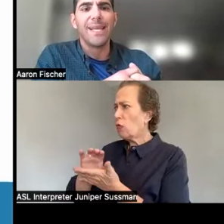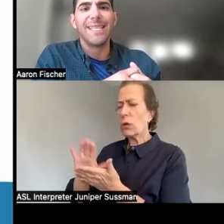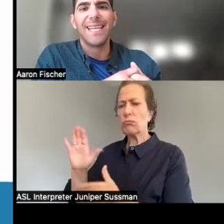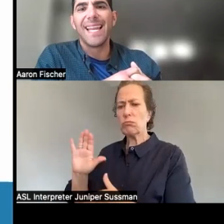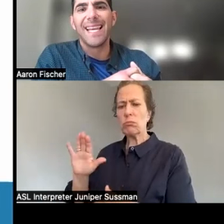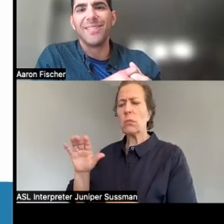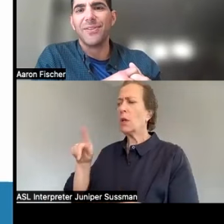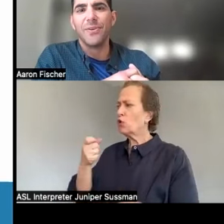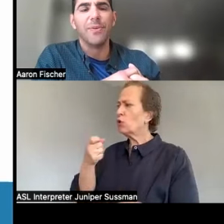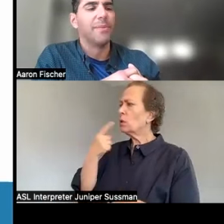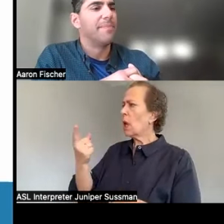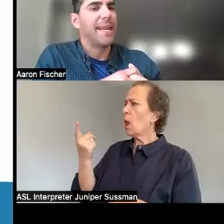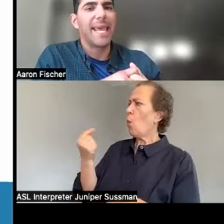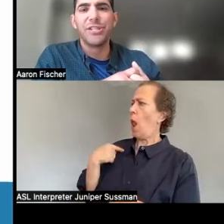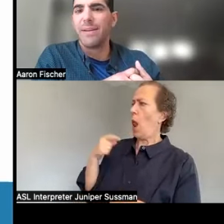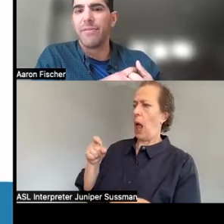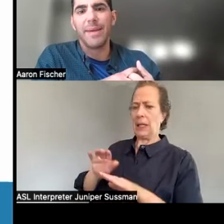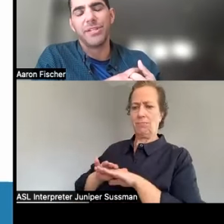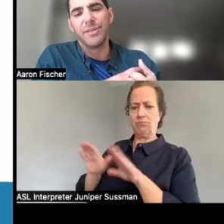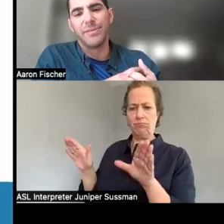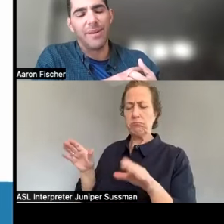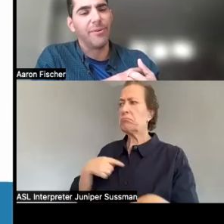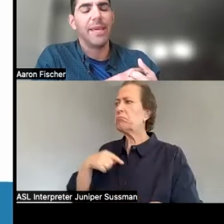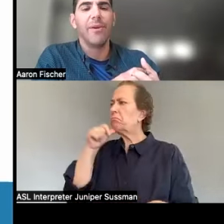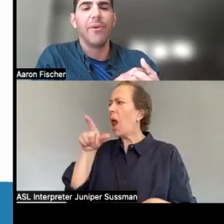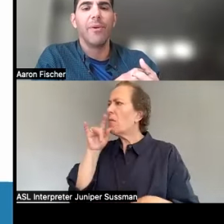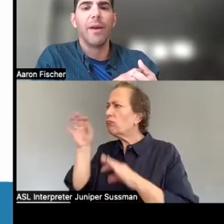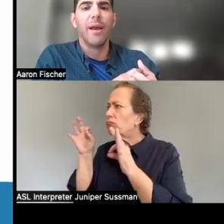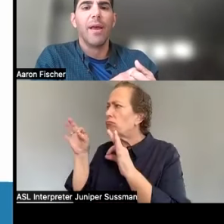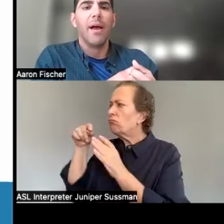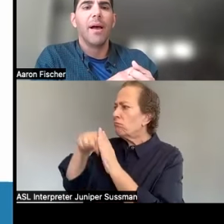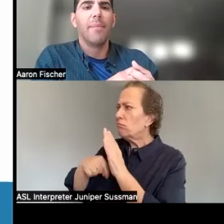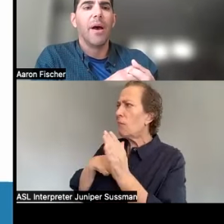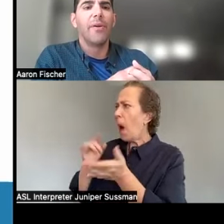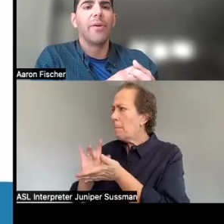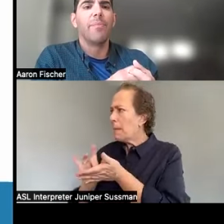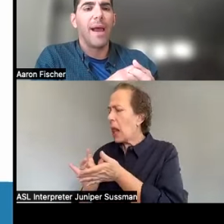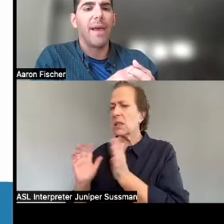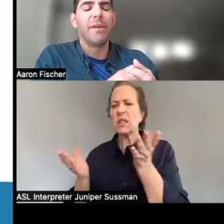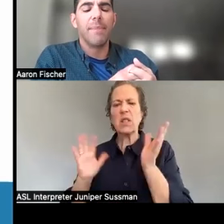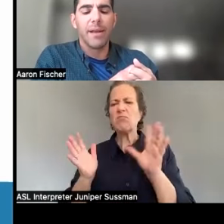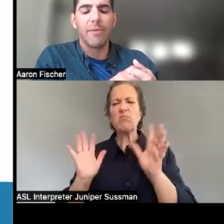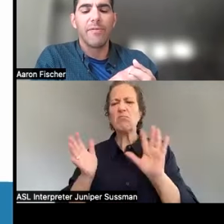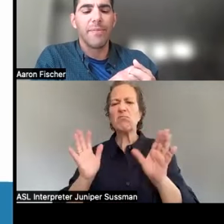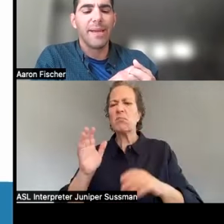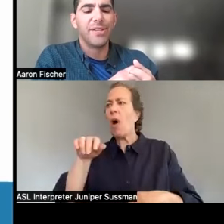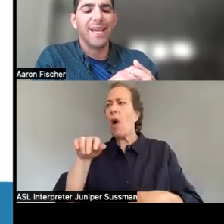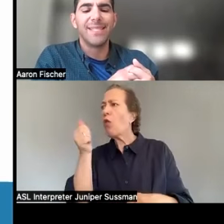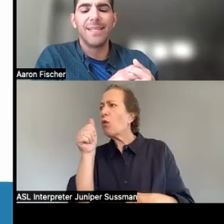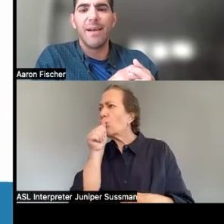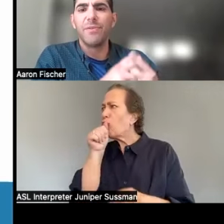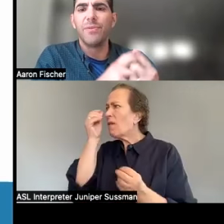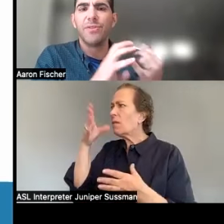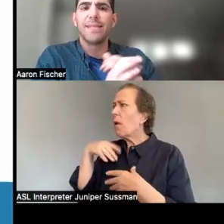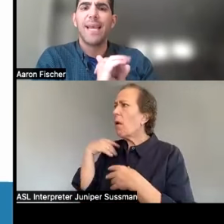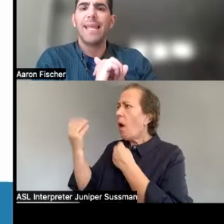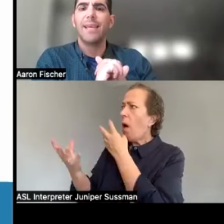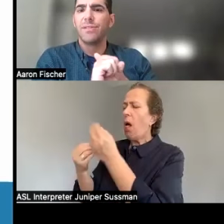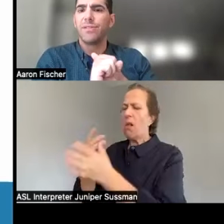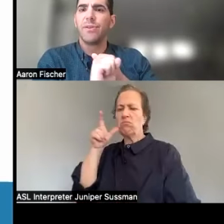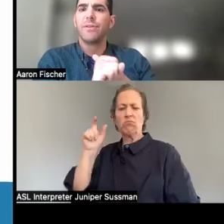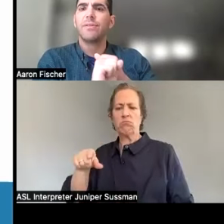You don't need to get into medication information generally, or other private medical information. It's enough to